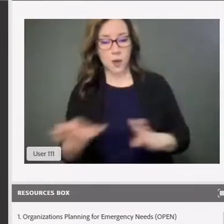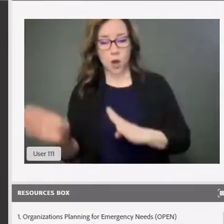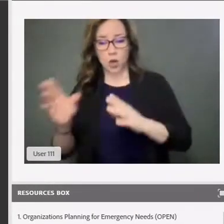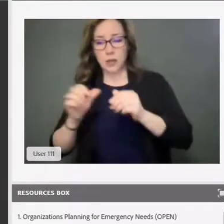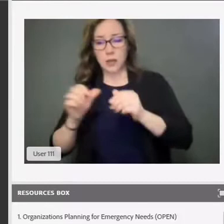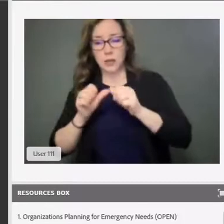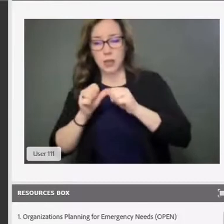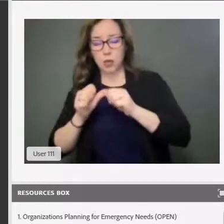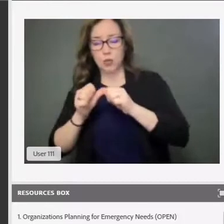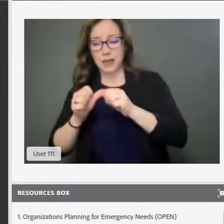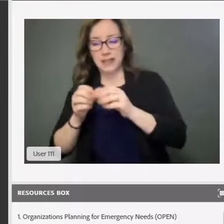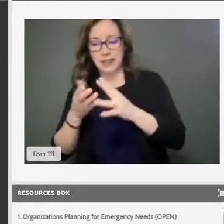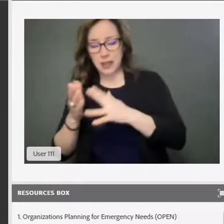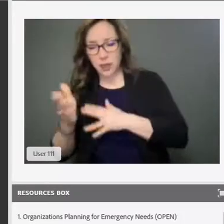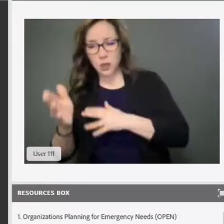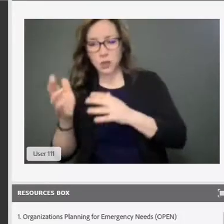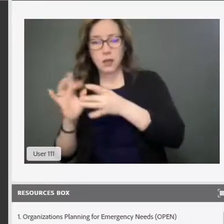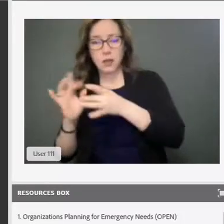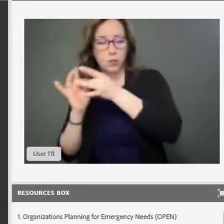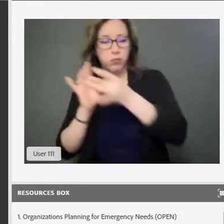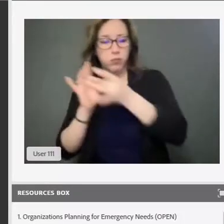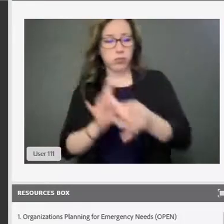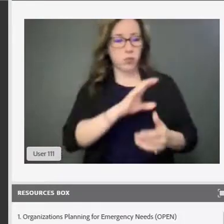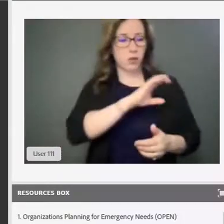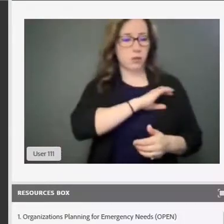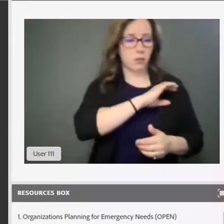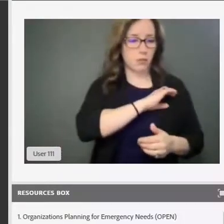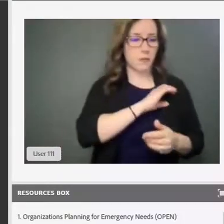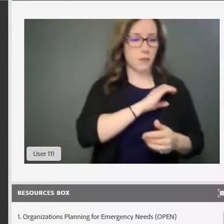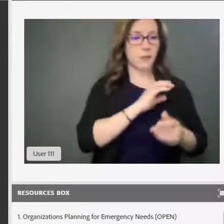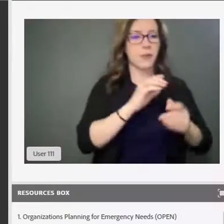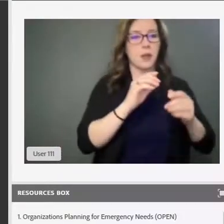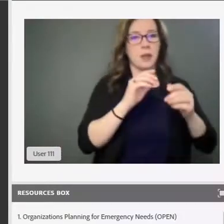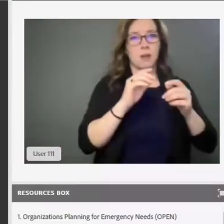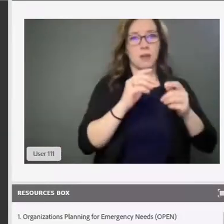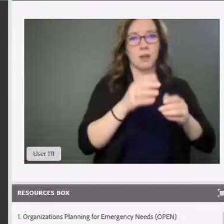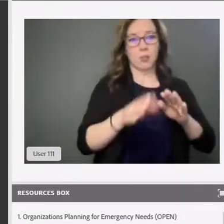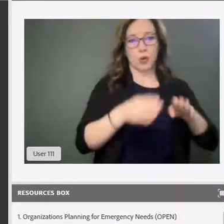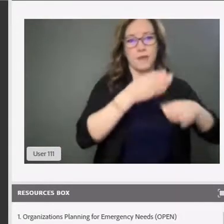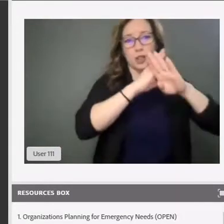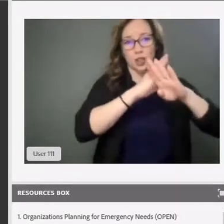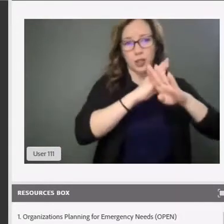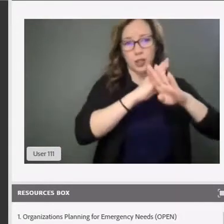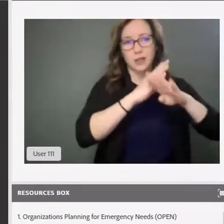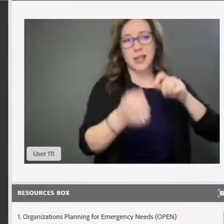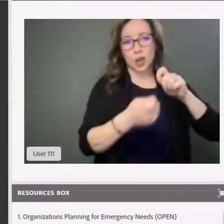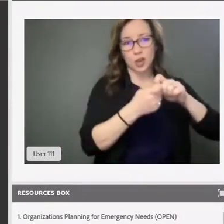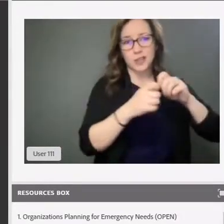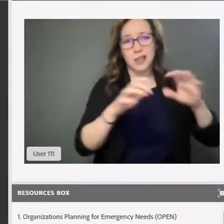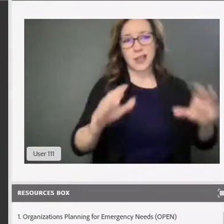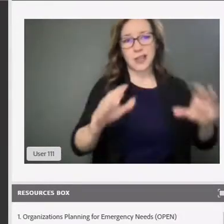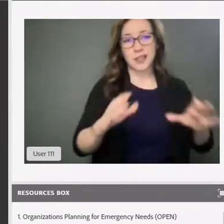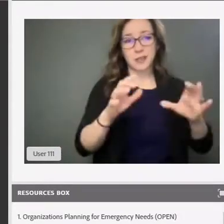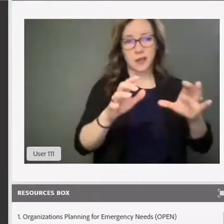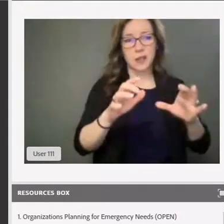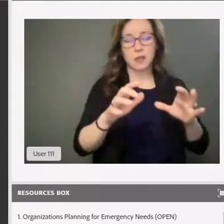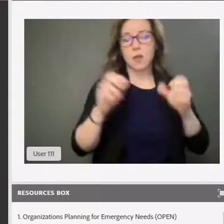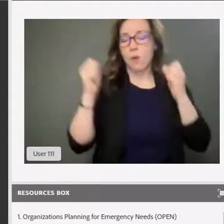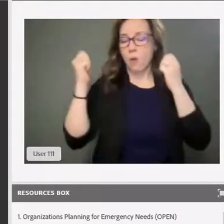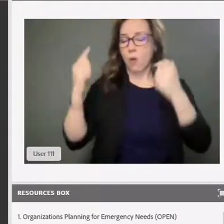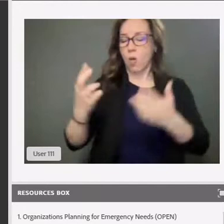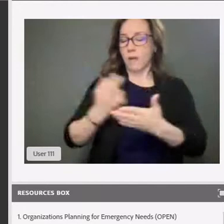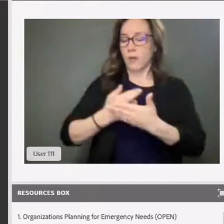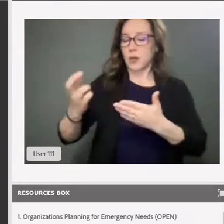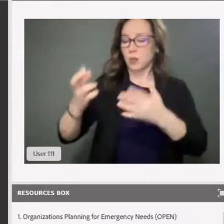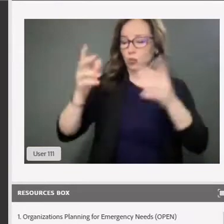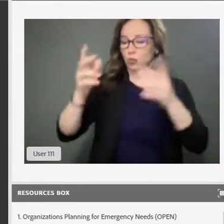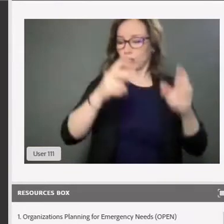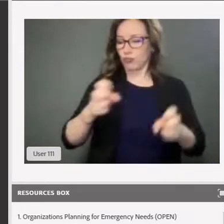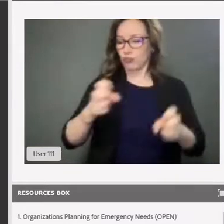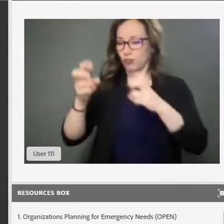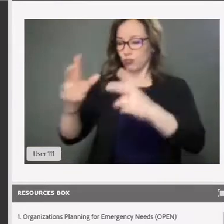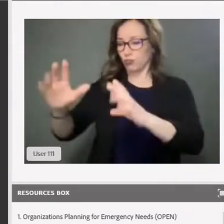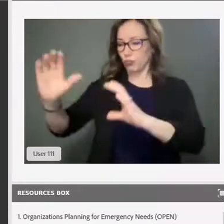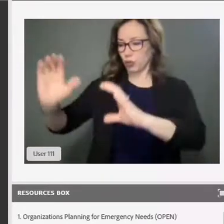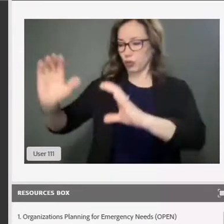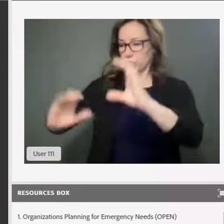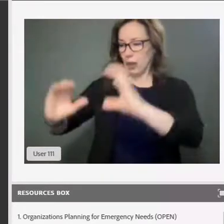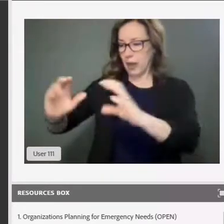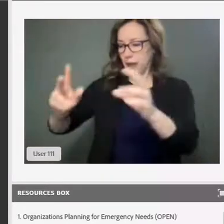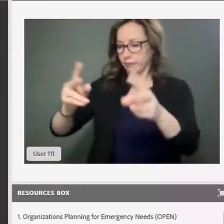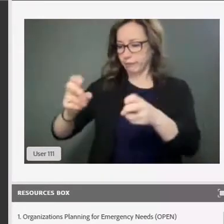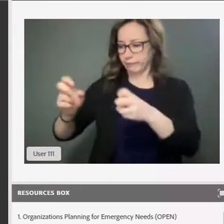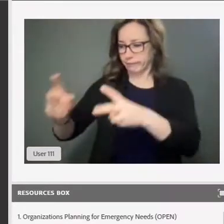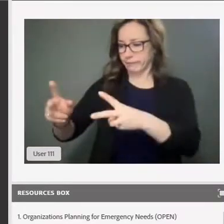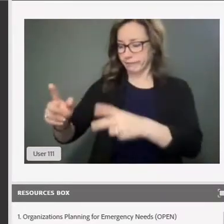law enforcement terrorism prevention activities. We are putting in the chat box a link to all of the resources and the programs that I just mentioned.